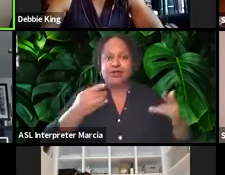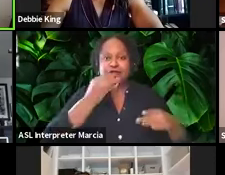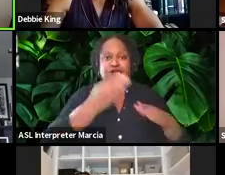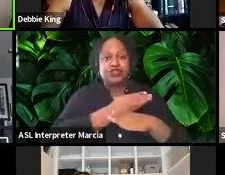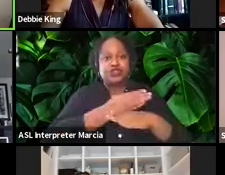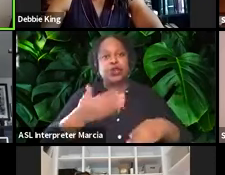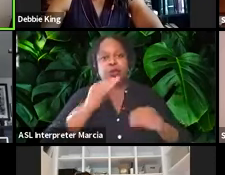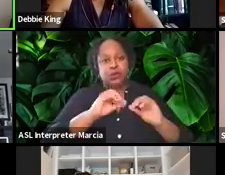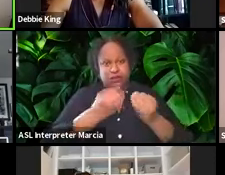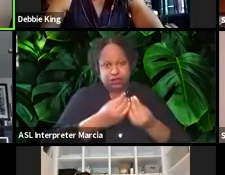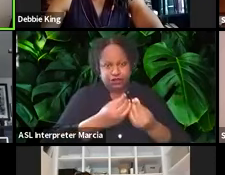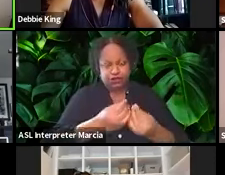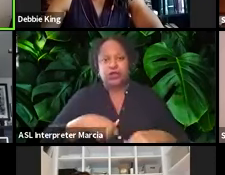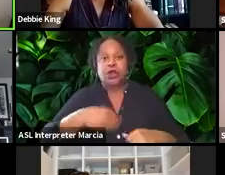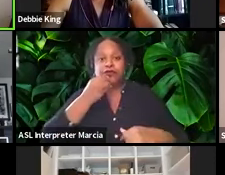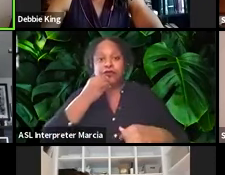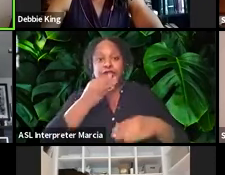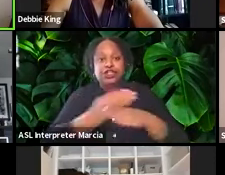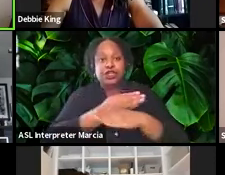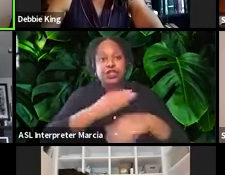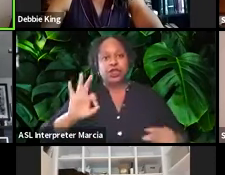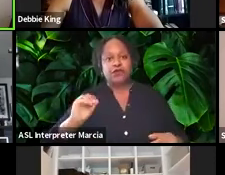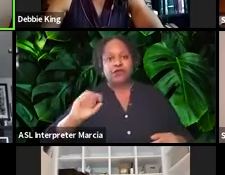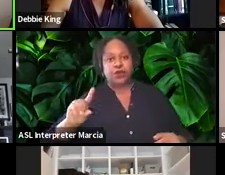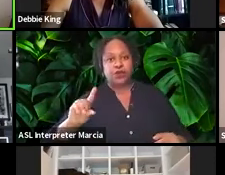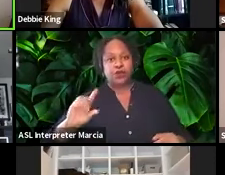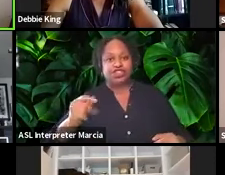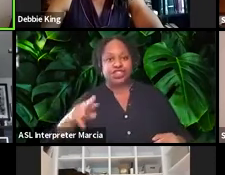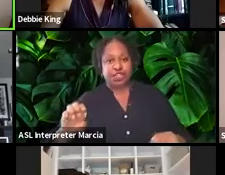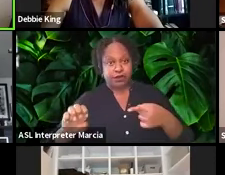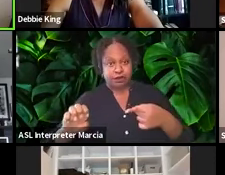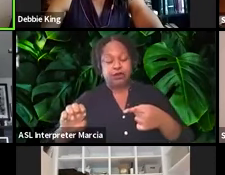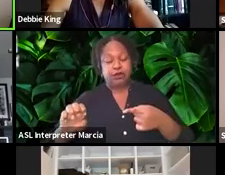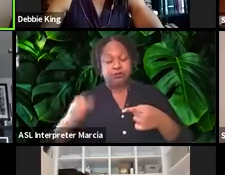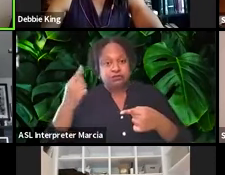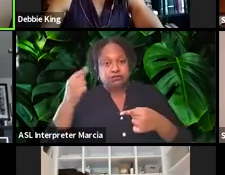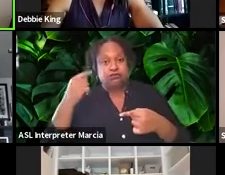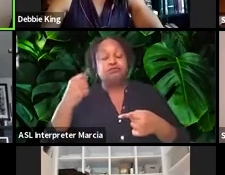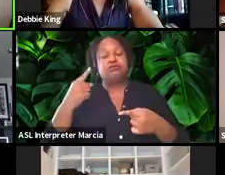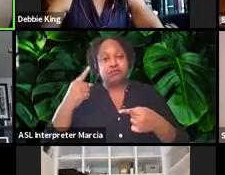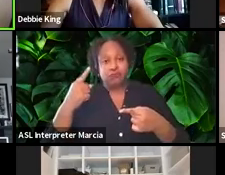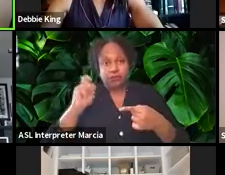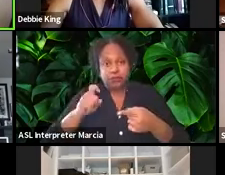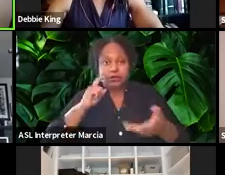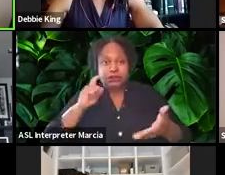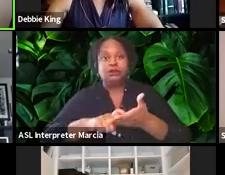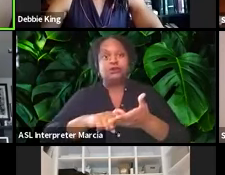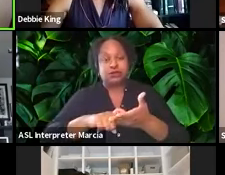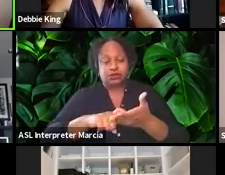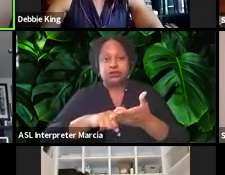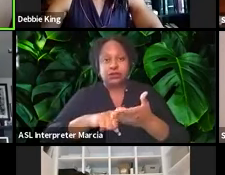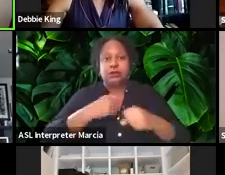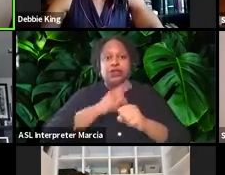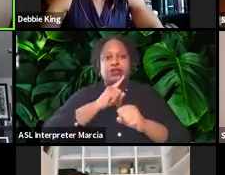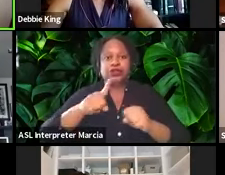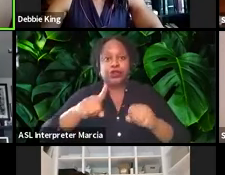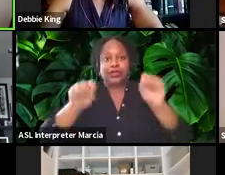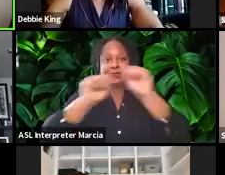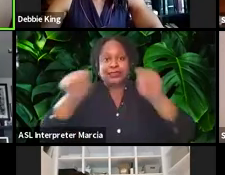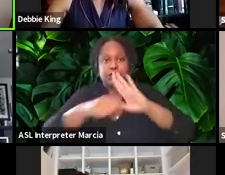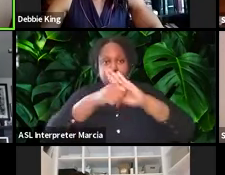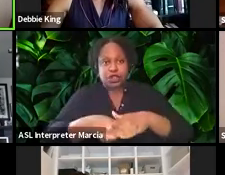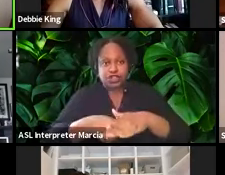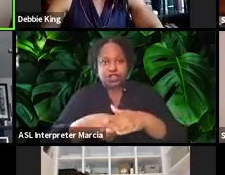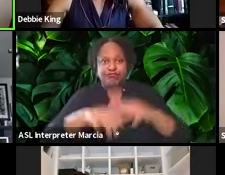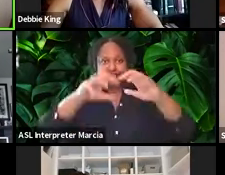FoodShare recognizes that as an organization, it must acknowledge and actively work to dismantle systemic forms of oppression that